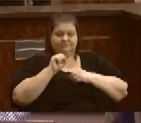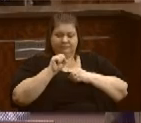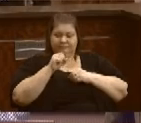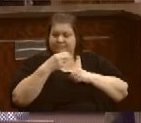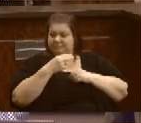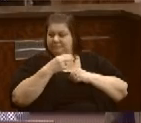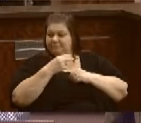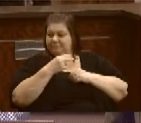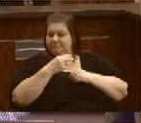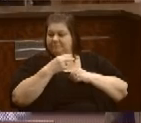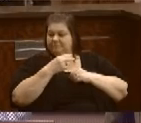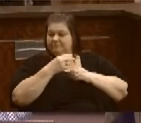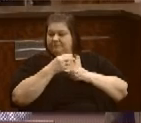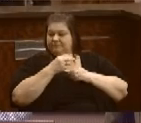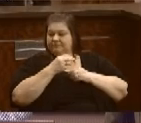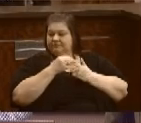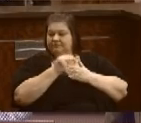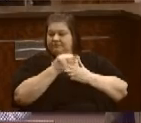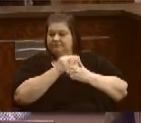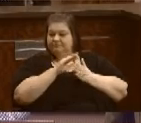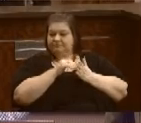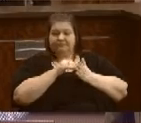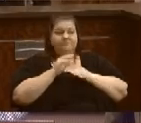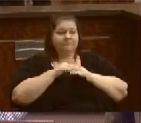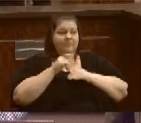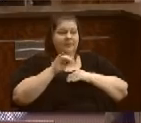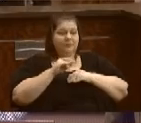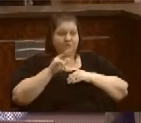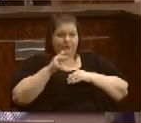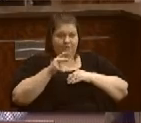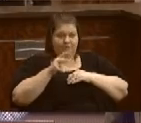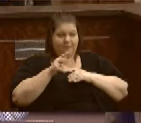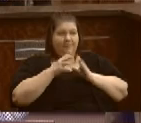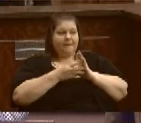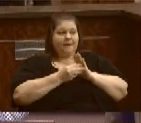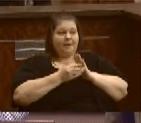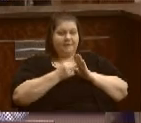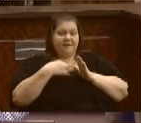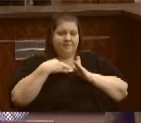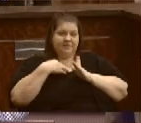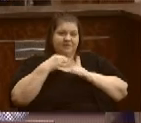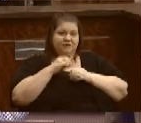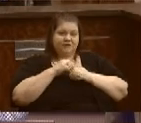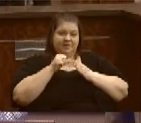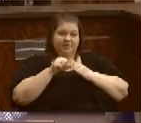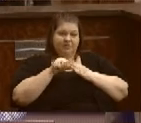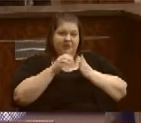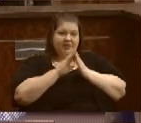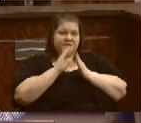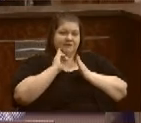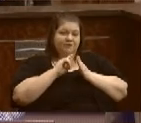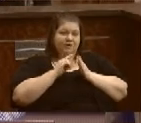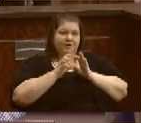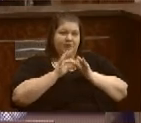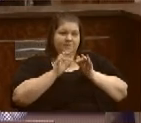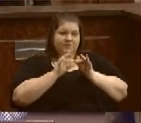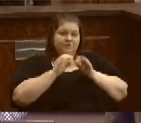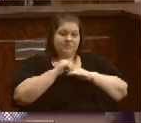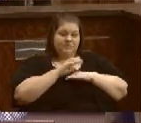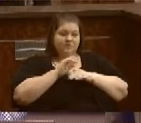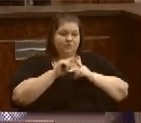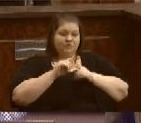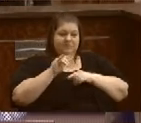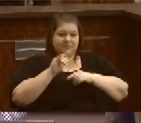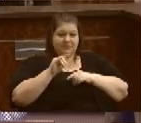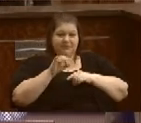Center. On April the 3rd, 2015, a copy of the application and a letter asking for comments was sent to the City